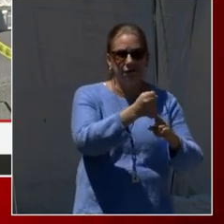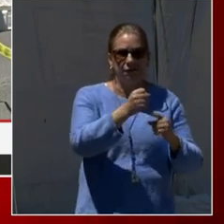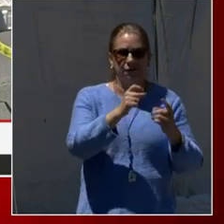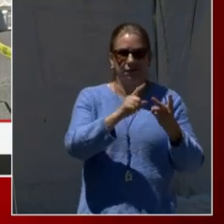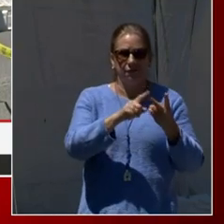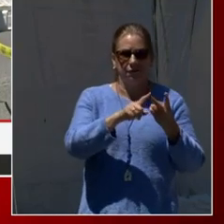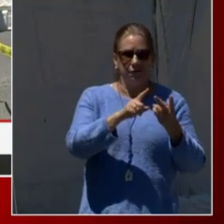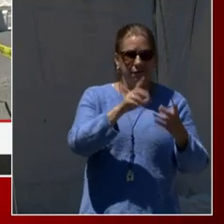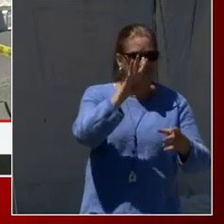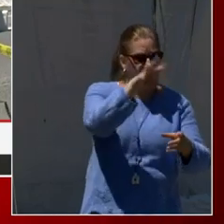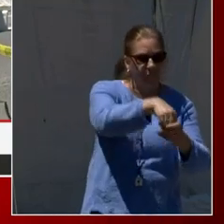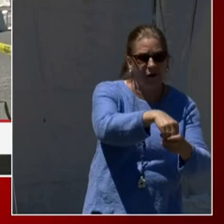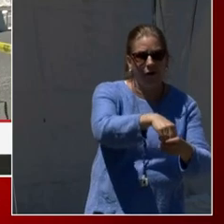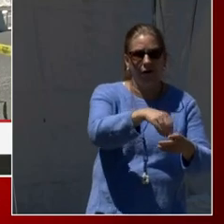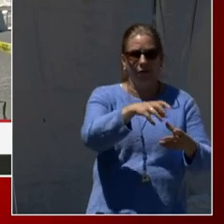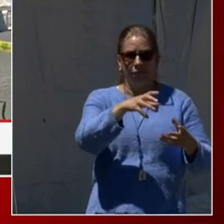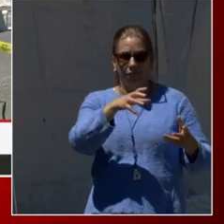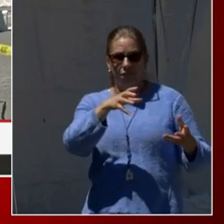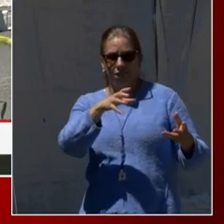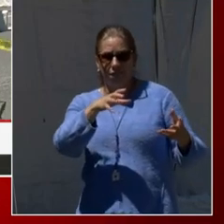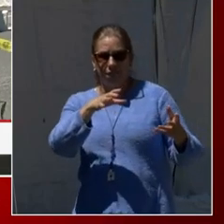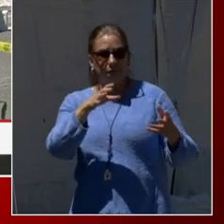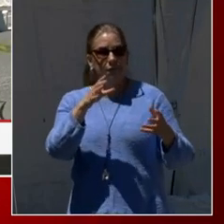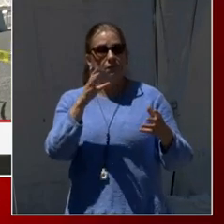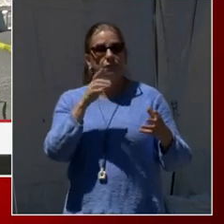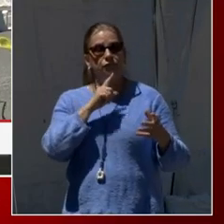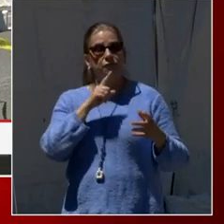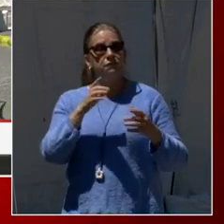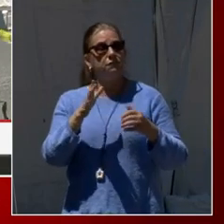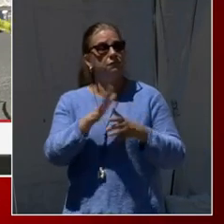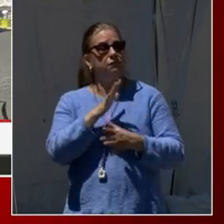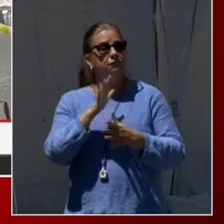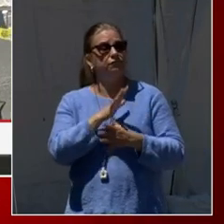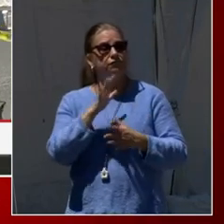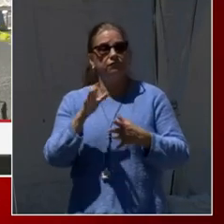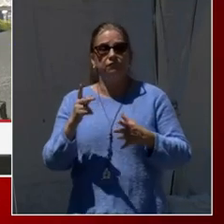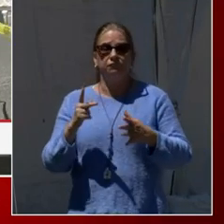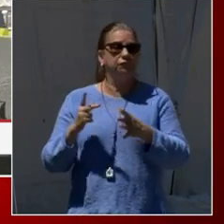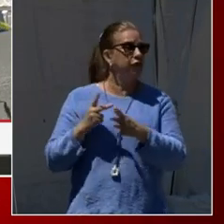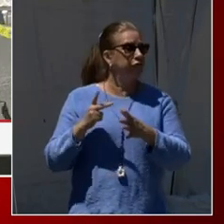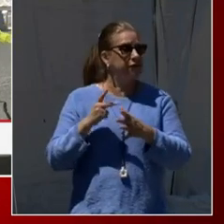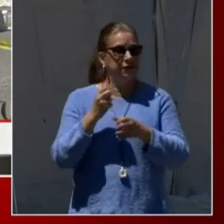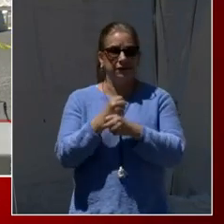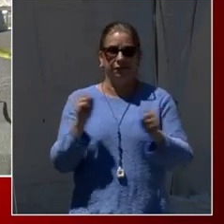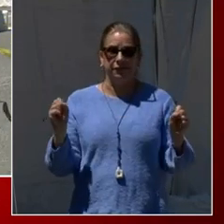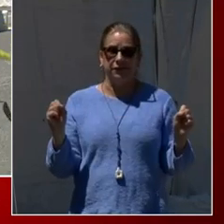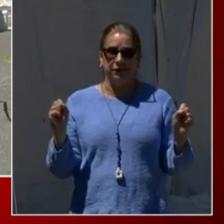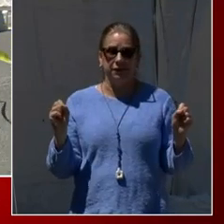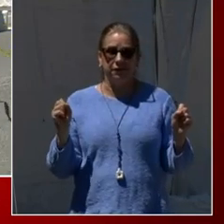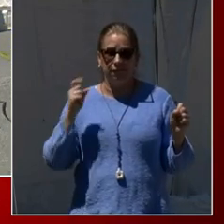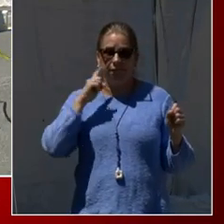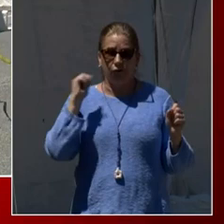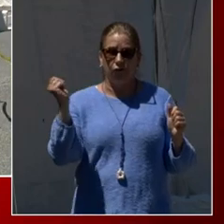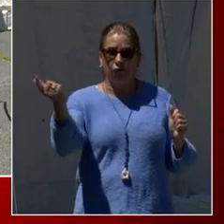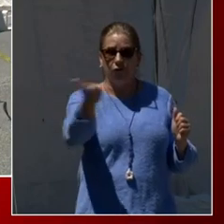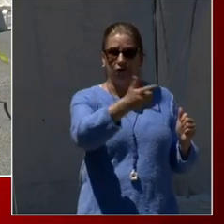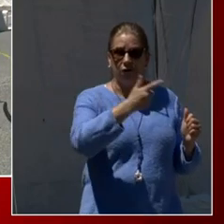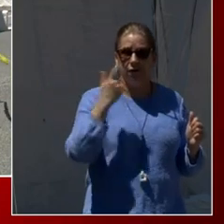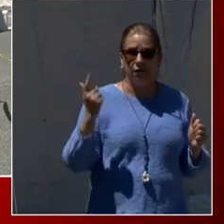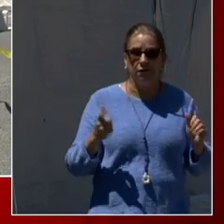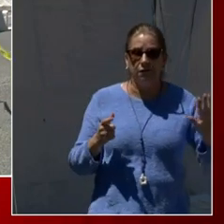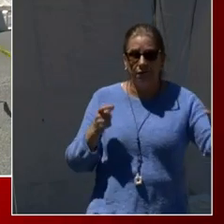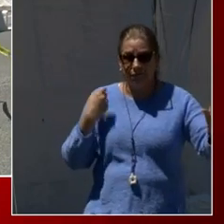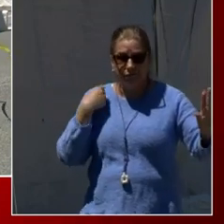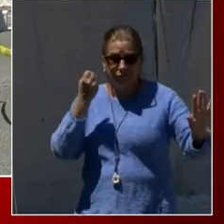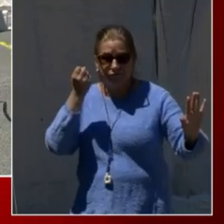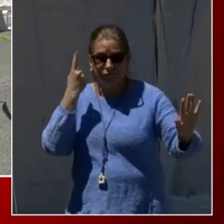safety of the people that are there with ensuring that we're holding people accountable. At the end of the day, it is